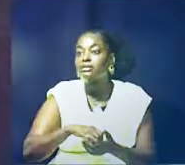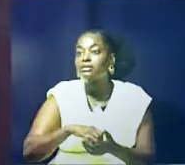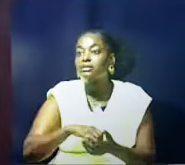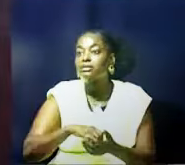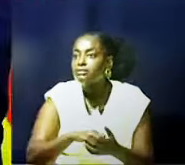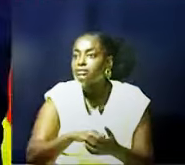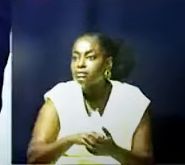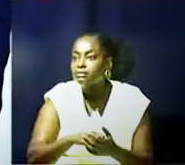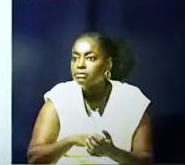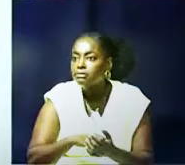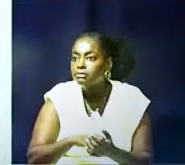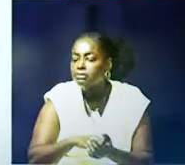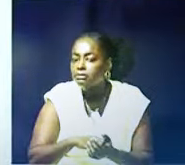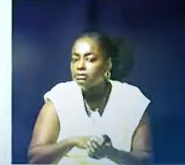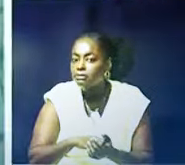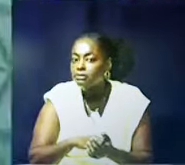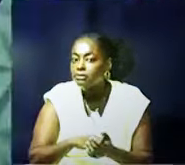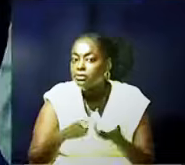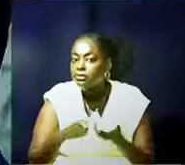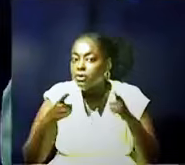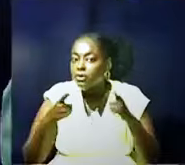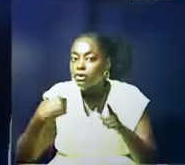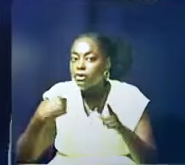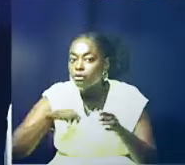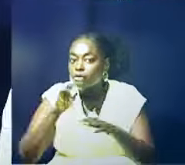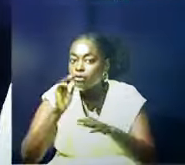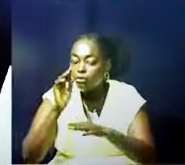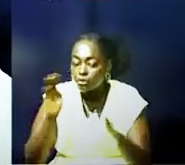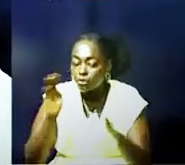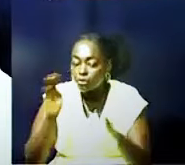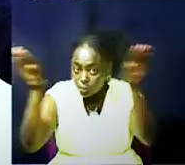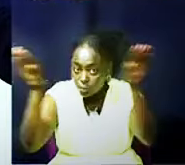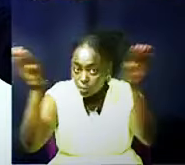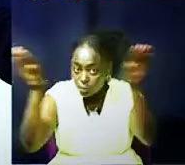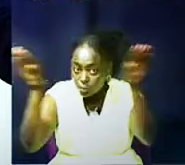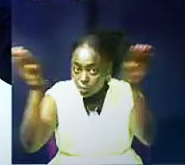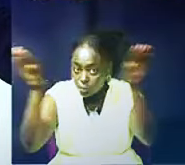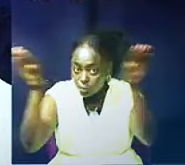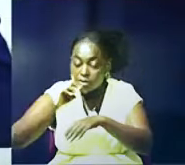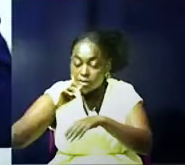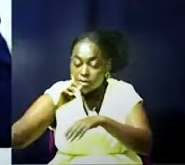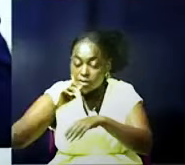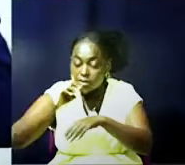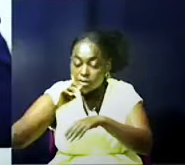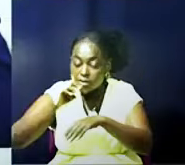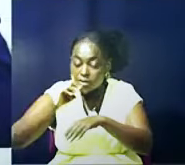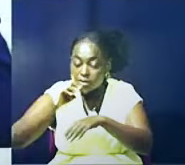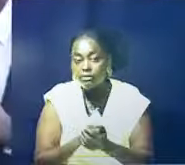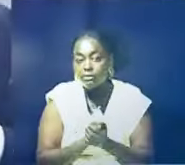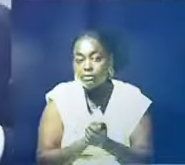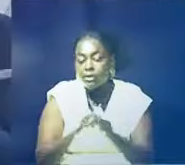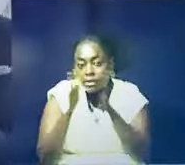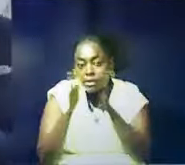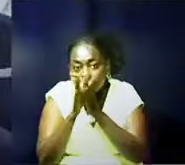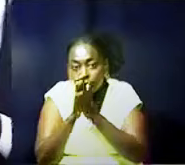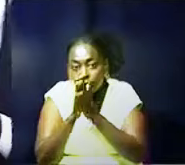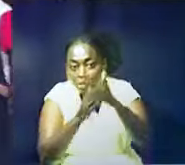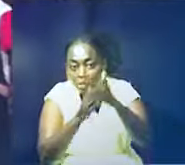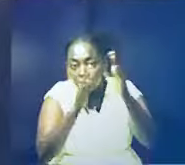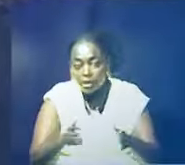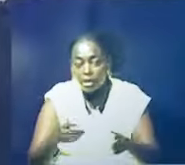When we close from church in the evening. Say ye pon asori anwumre na. The prayer team led by